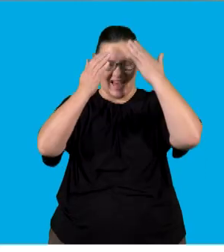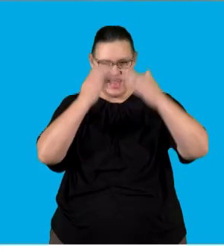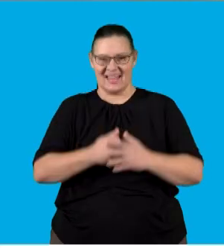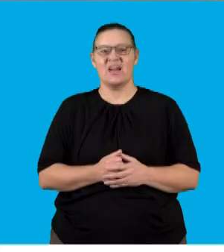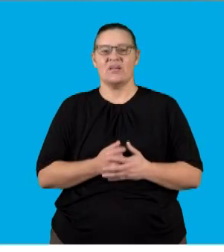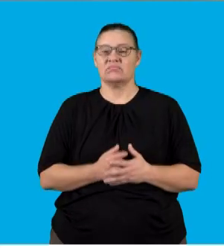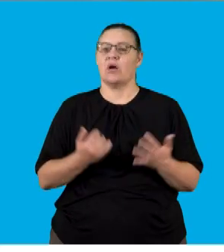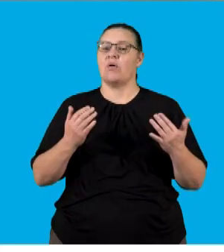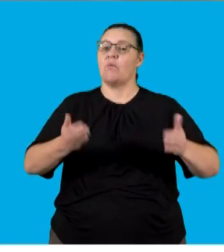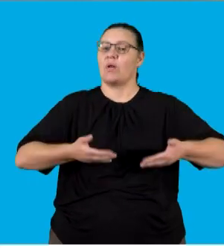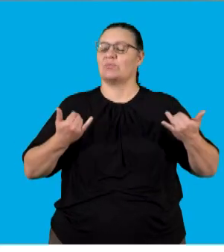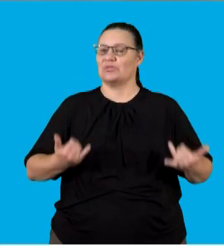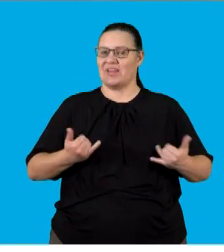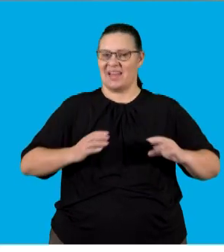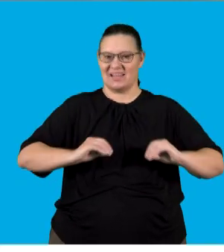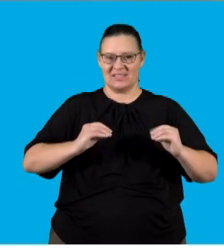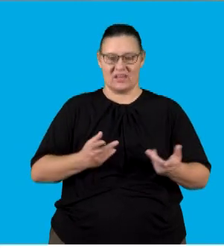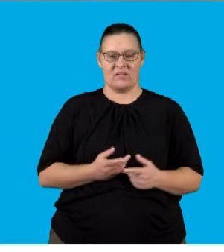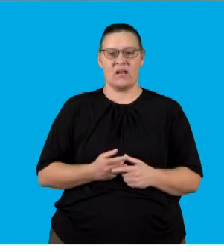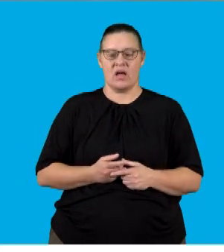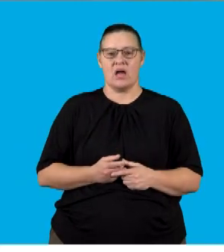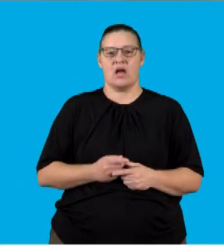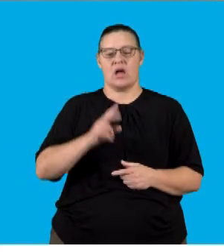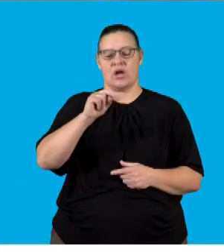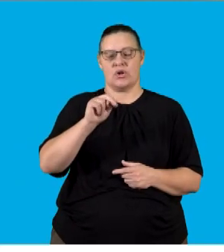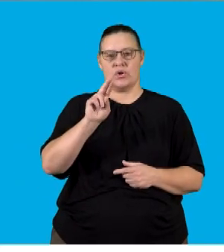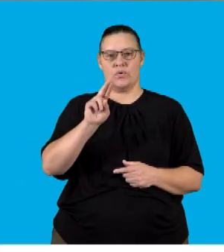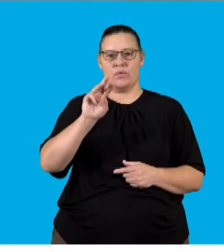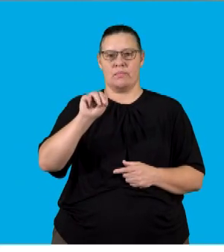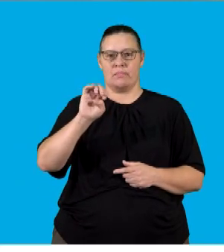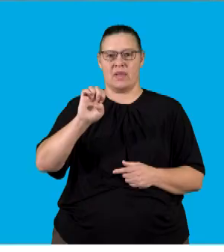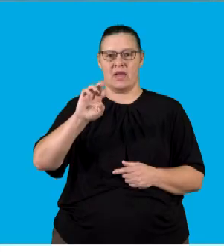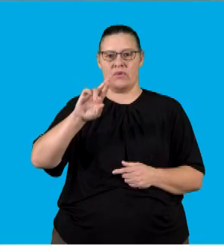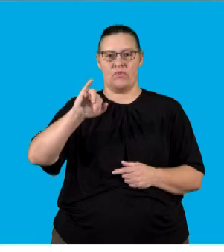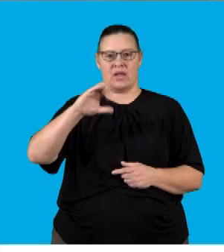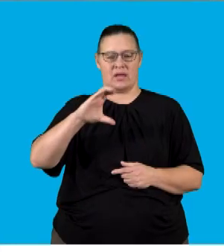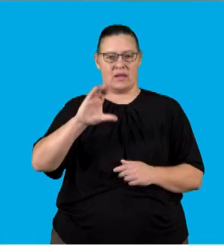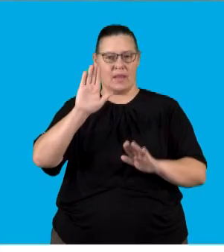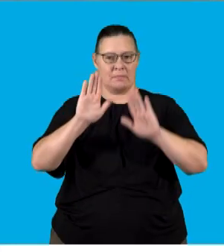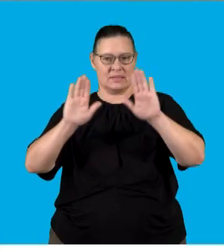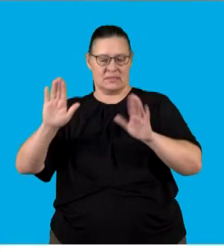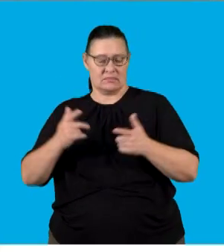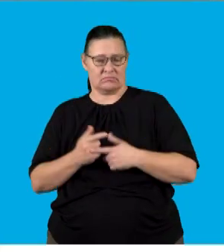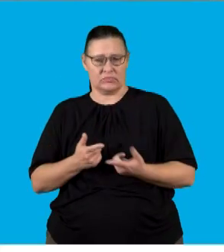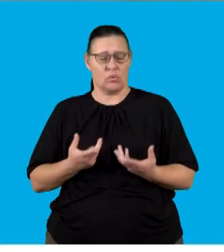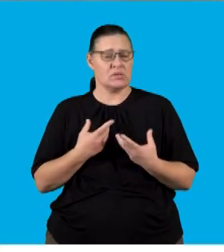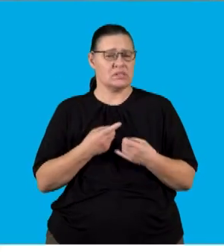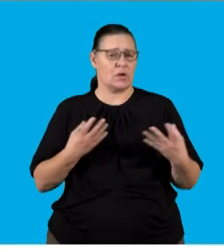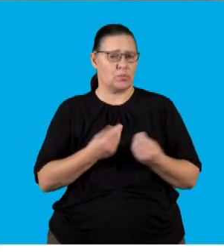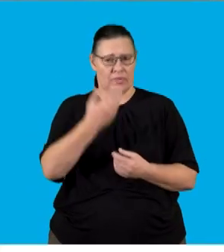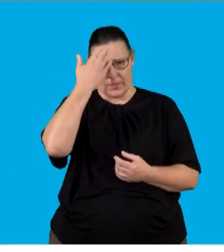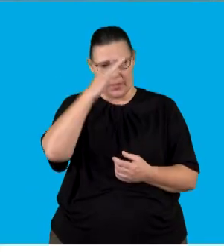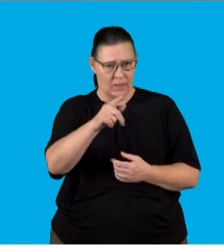Hello learners, and welcome to today's lesson of numeric patterns. Let's start off our lesson with a did you know?